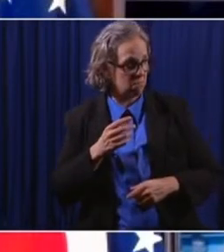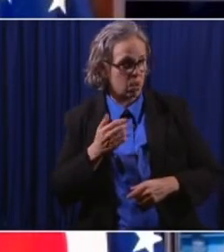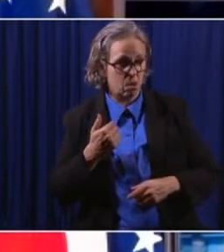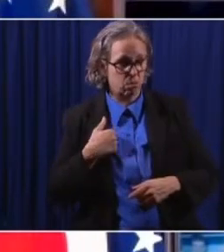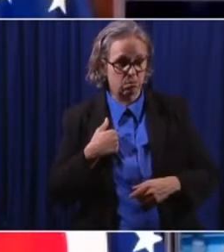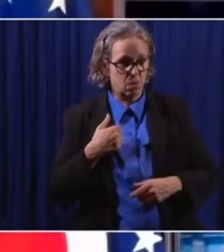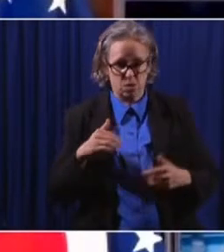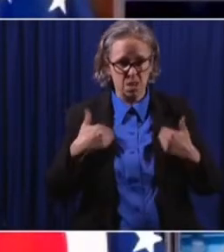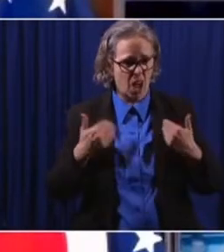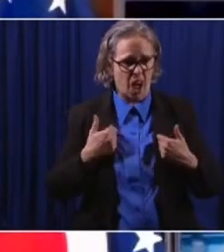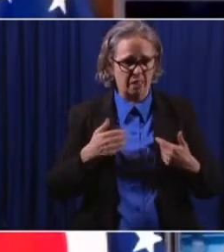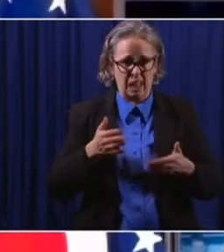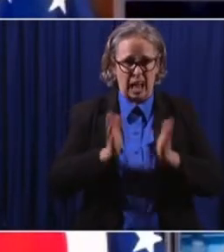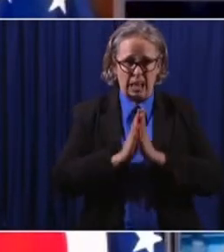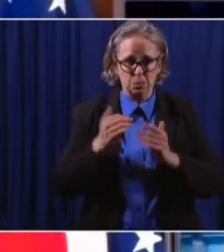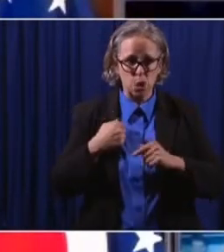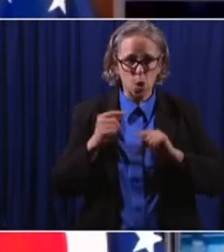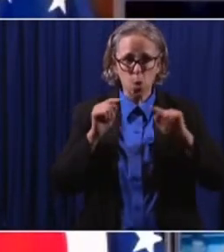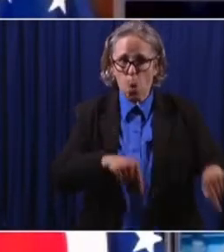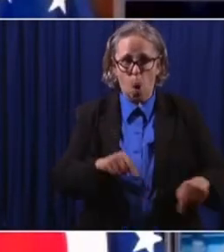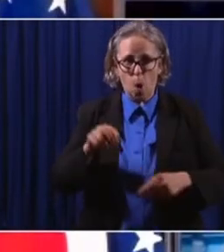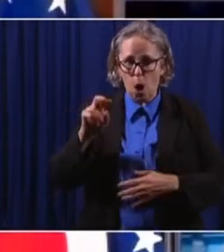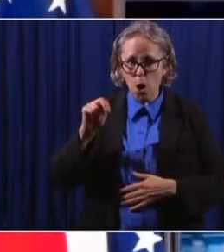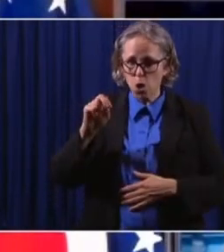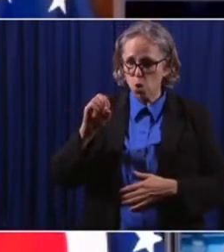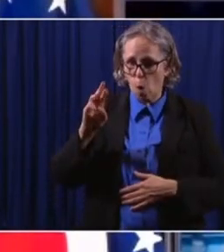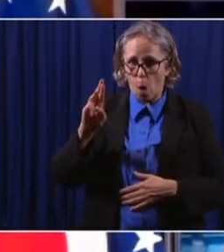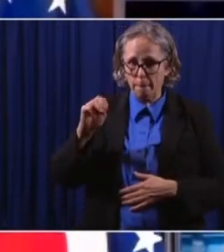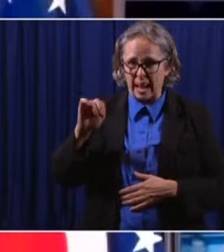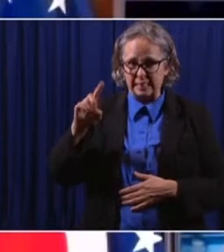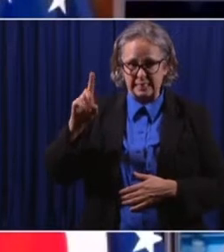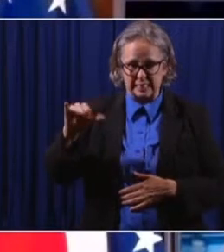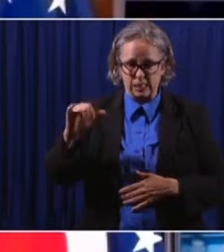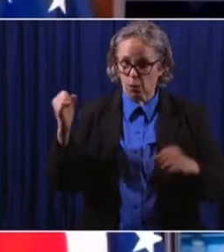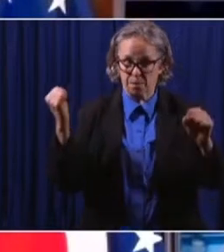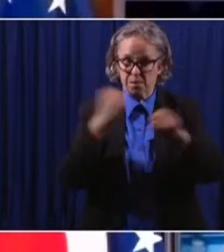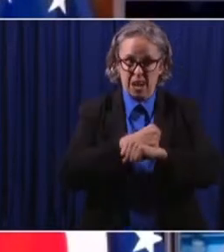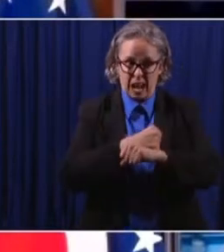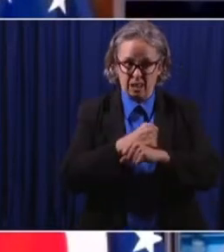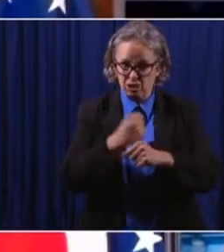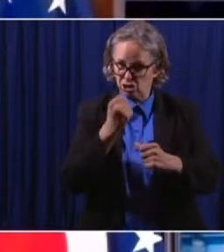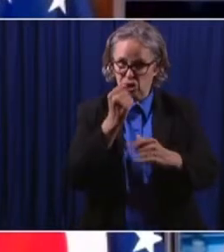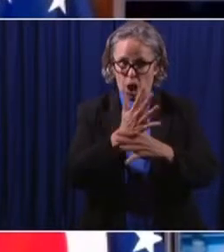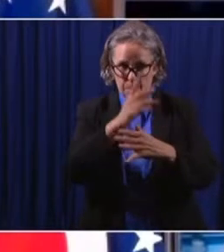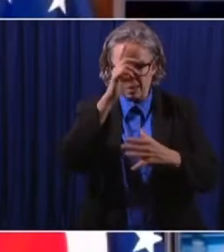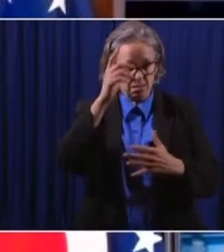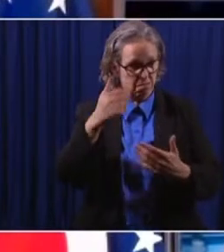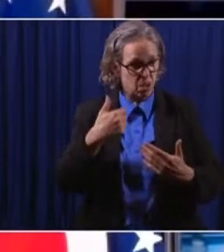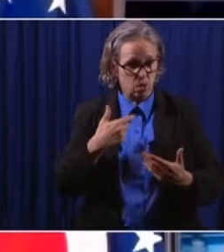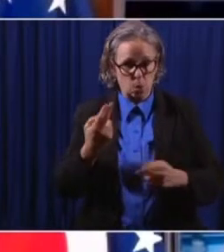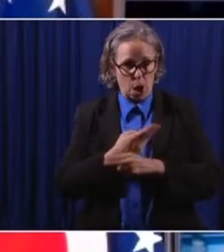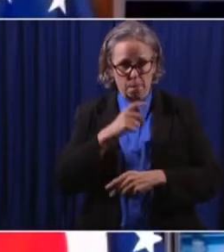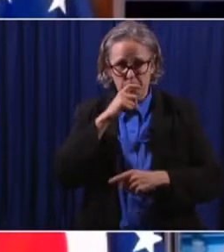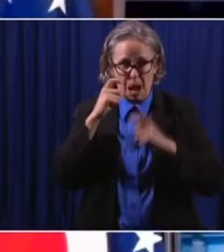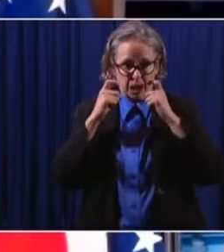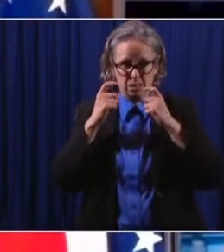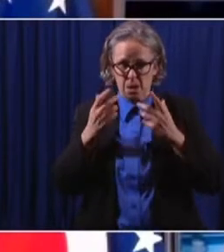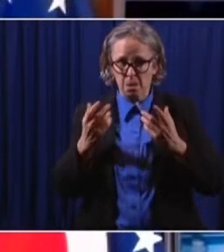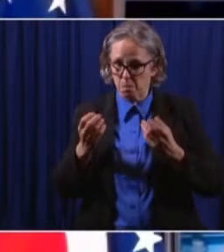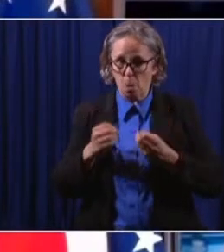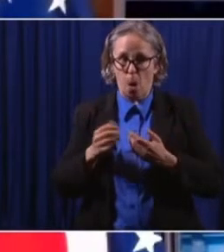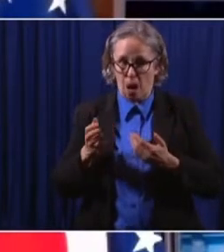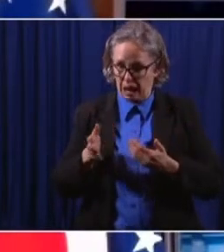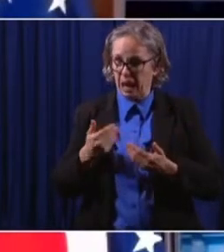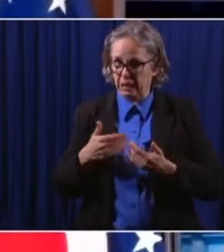Normandy and fight the Germans, and it seems like wearing a mask is a pretty easy alternative to that. Well, that's hard to argue